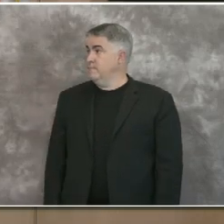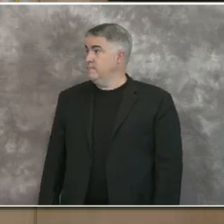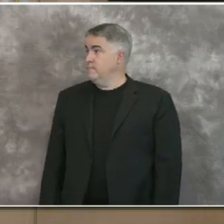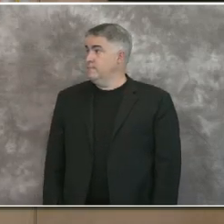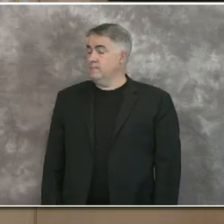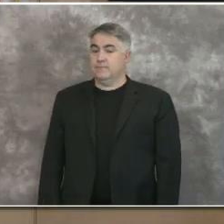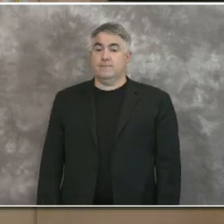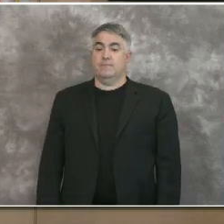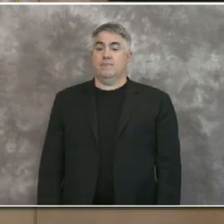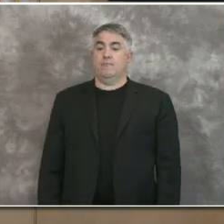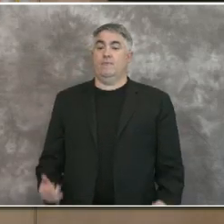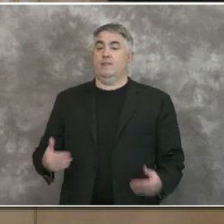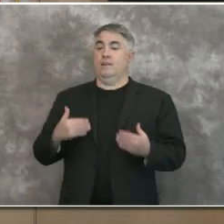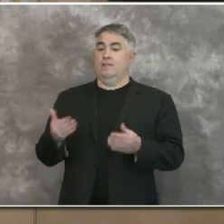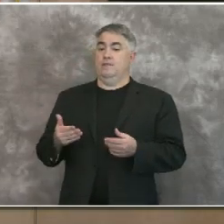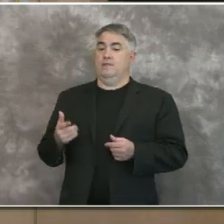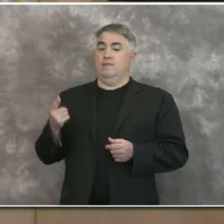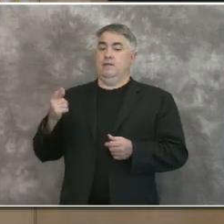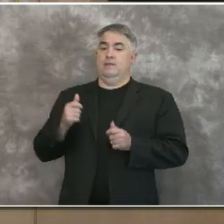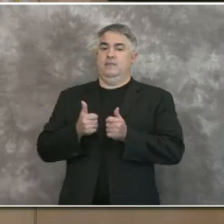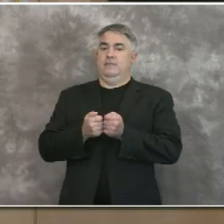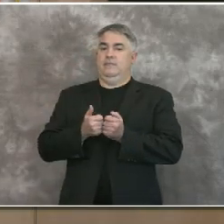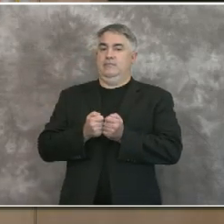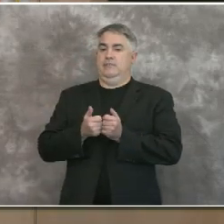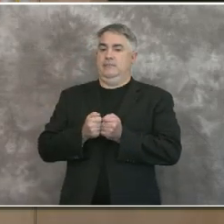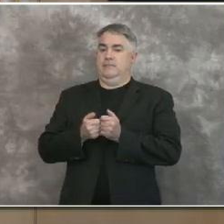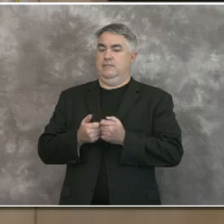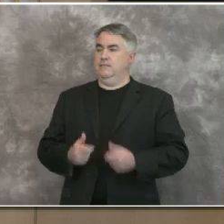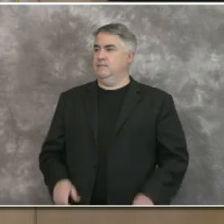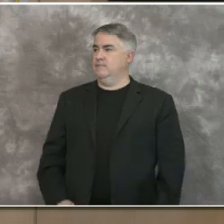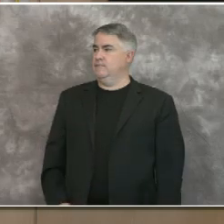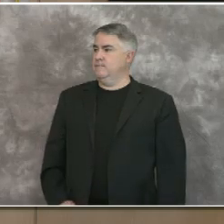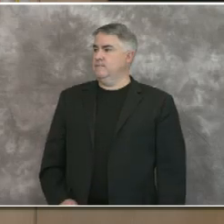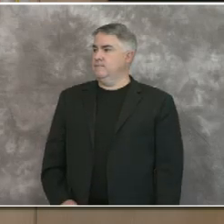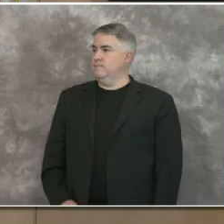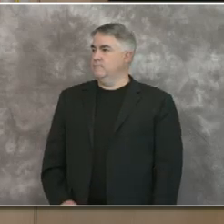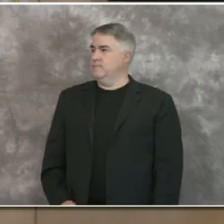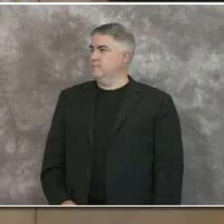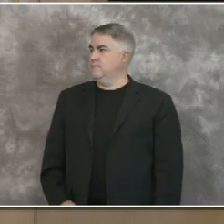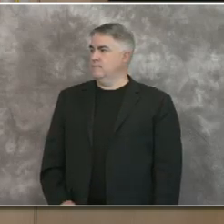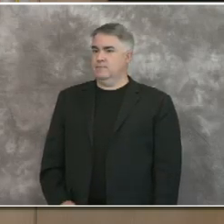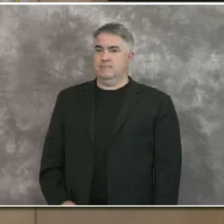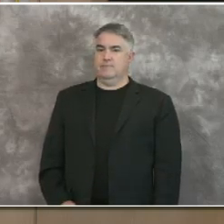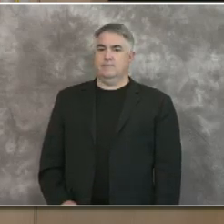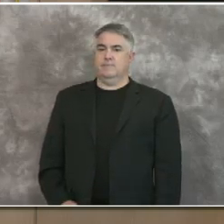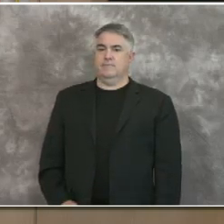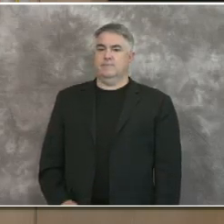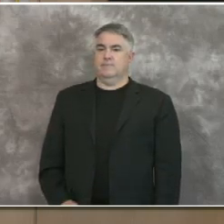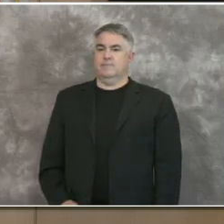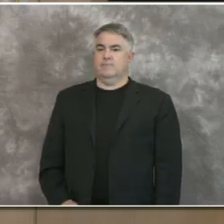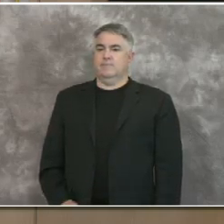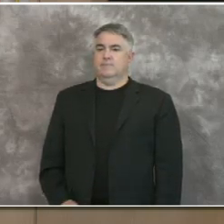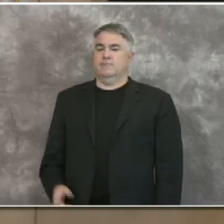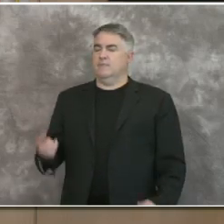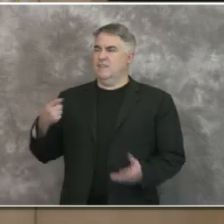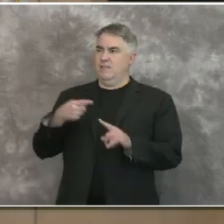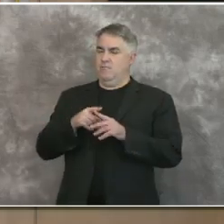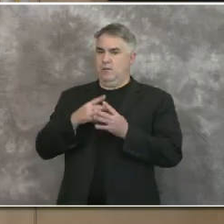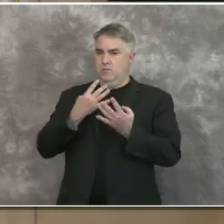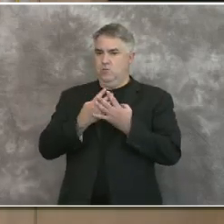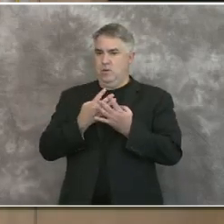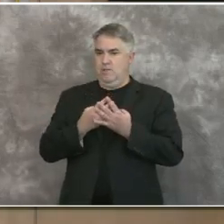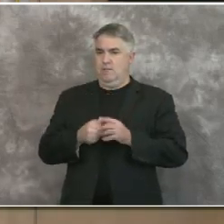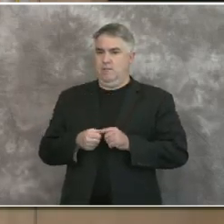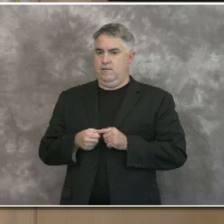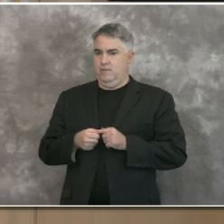Okay, let's go to the first text question. I believe it has to do with testing in our jails. Dr. Wooten will respond. Yes,